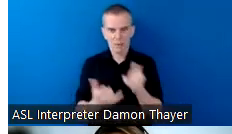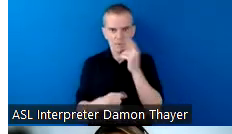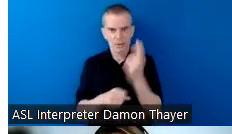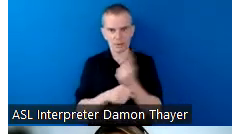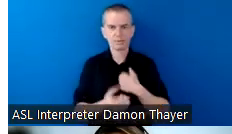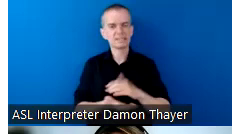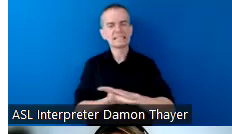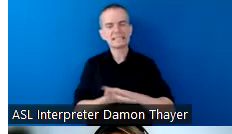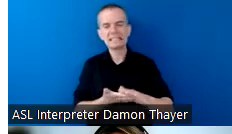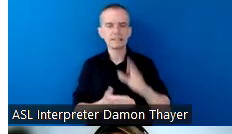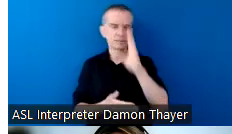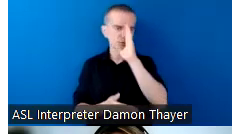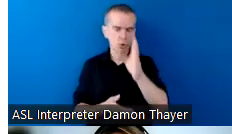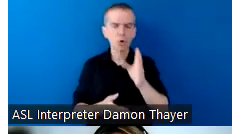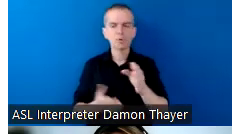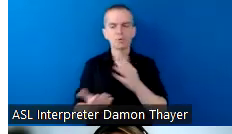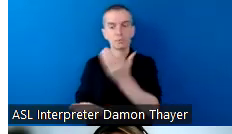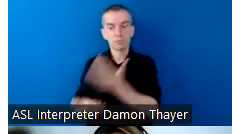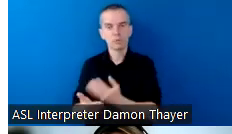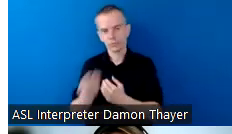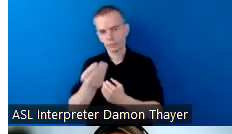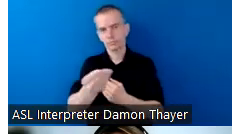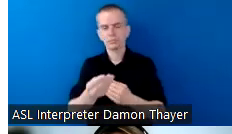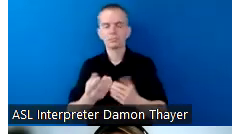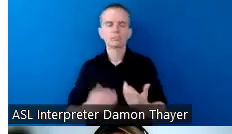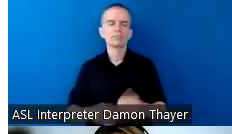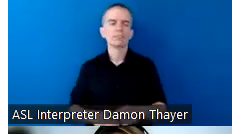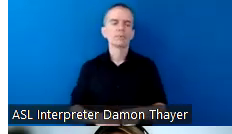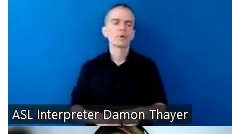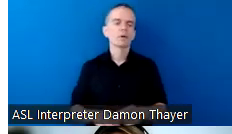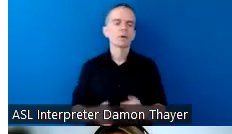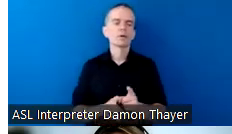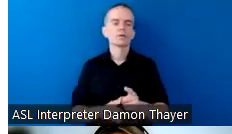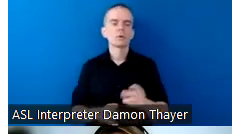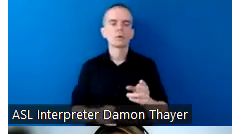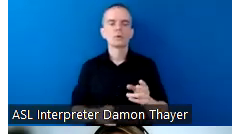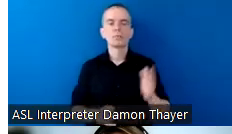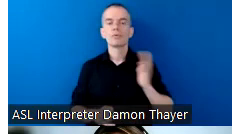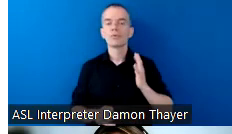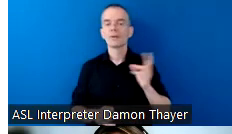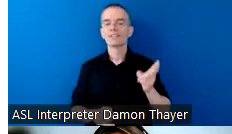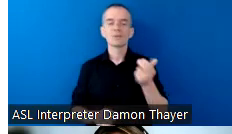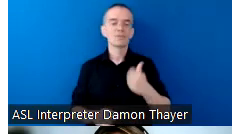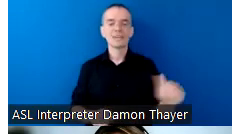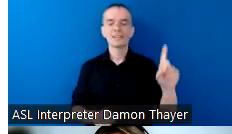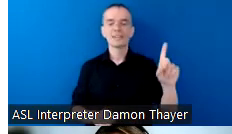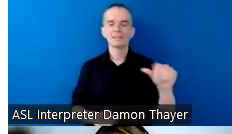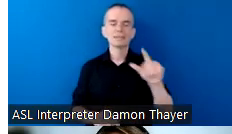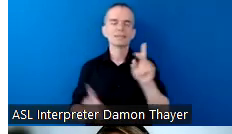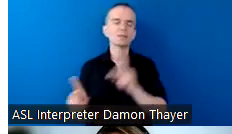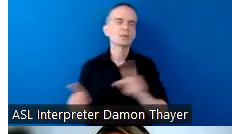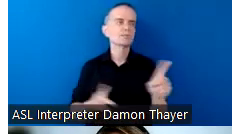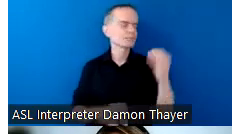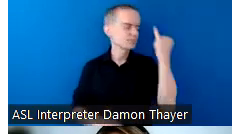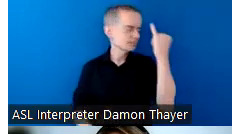clean and sober. Disability also protects individuals with a history of any disability. So similarly,